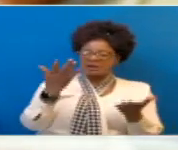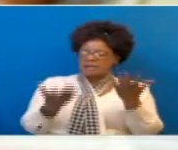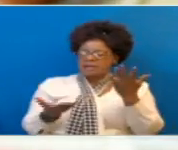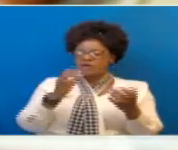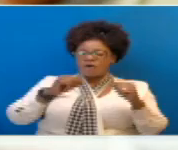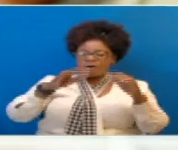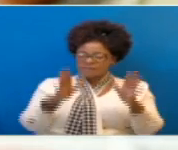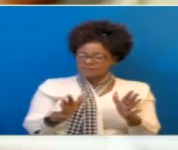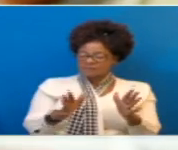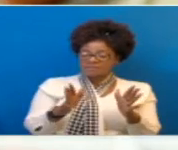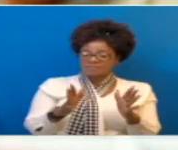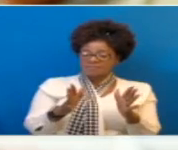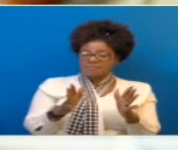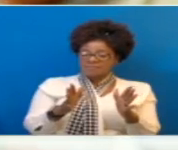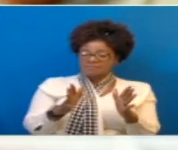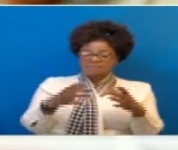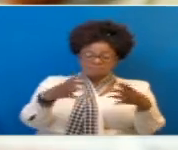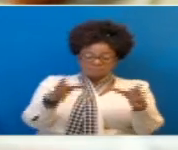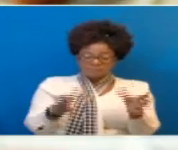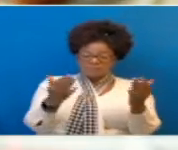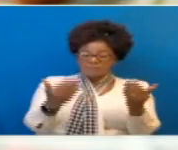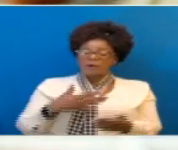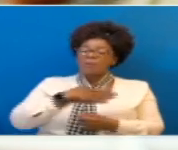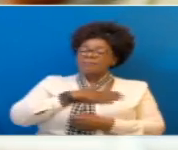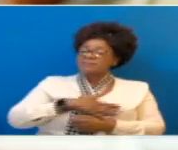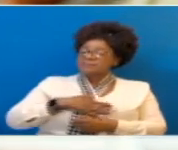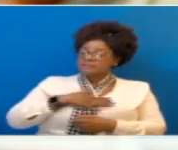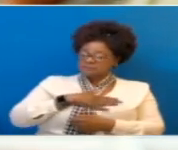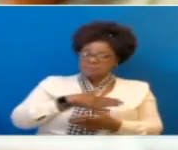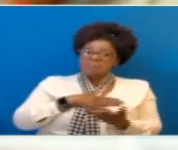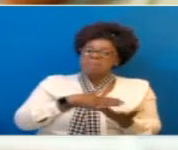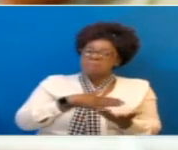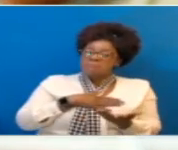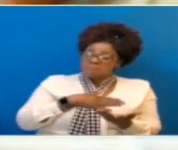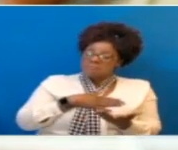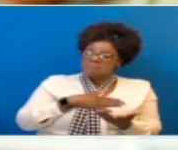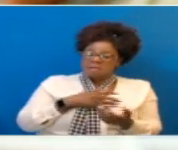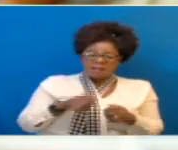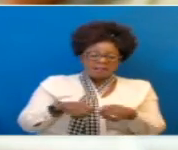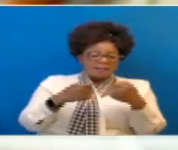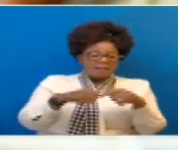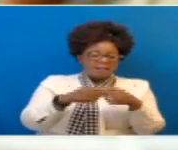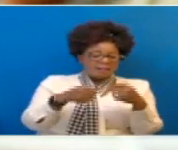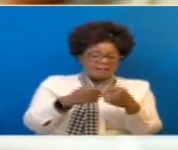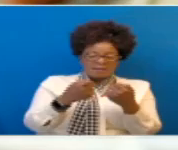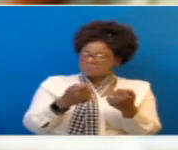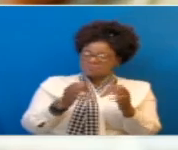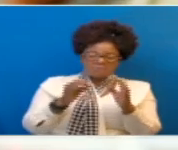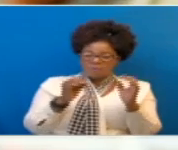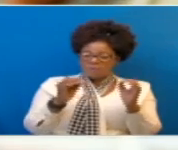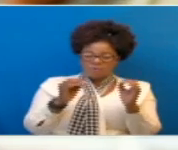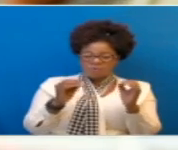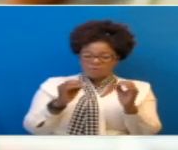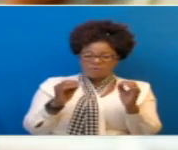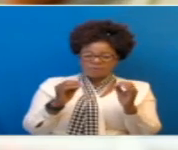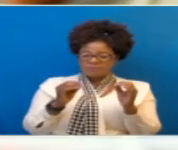officers. And the community has now appreciated that, she was not spoiling she was